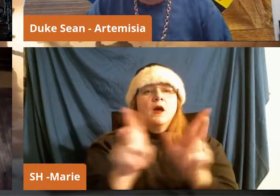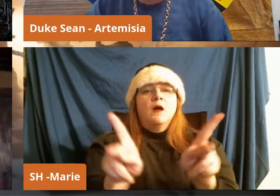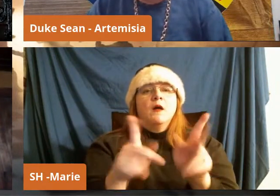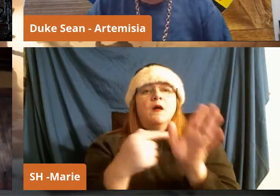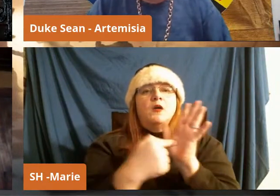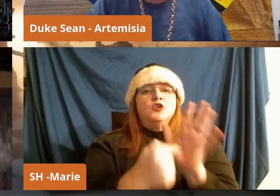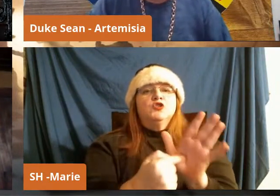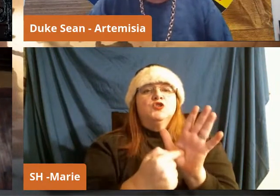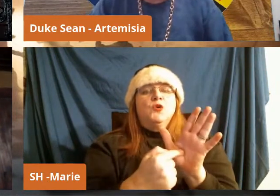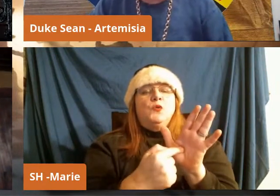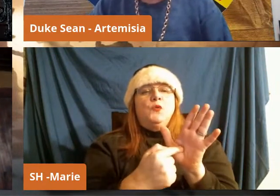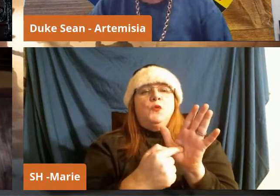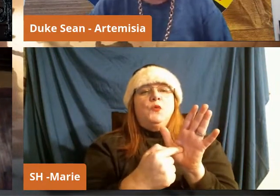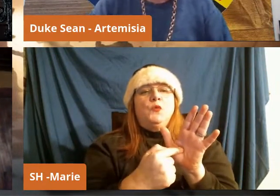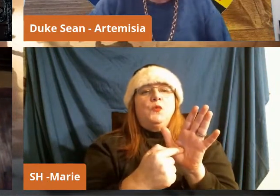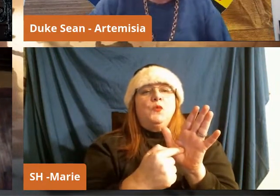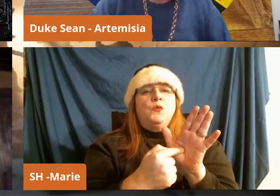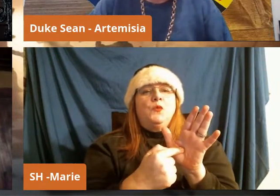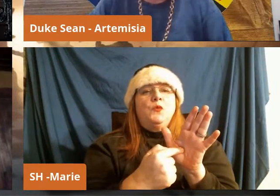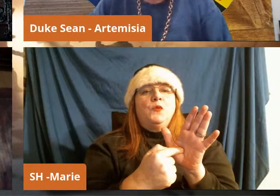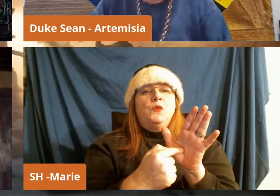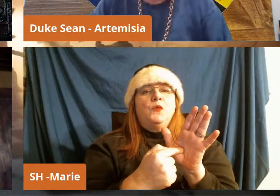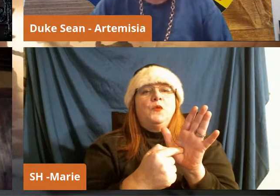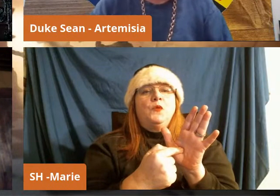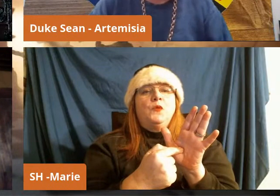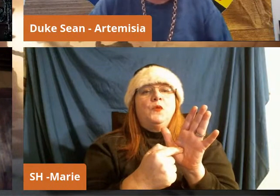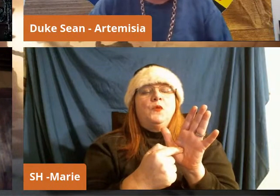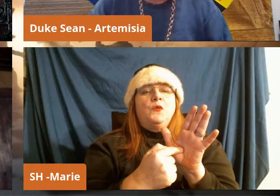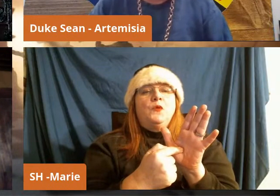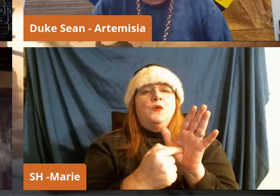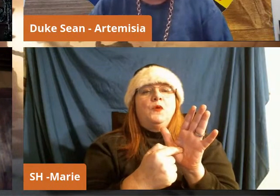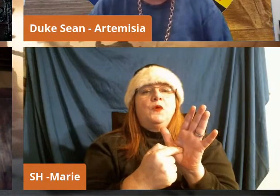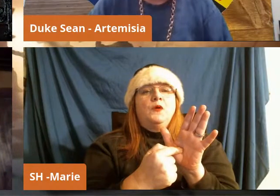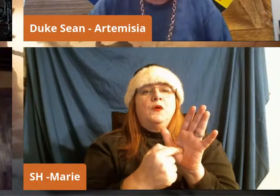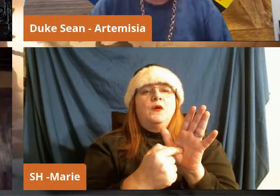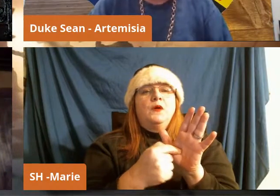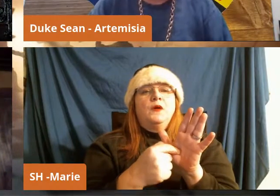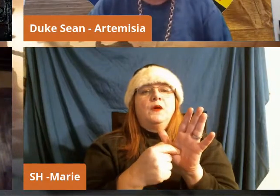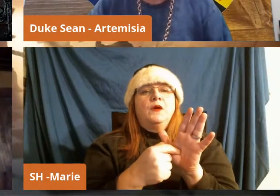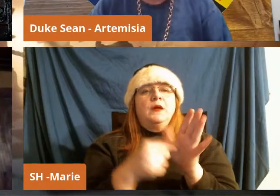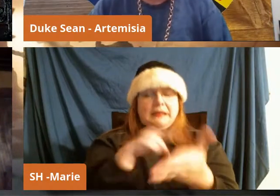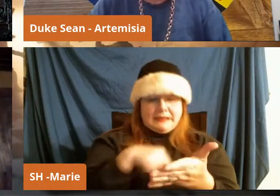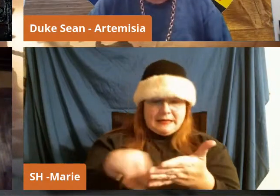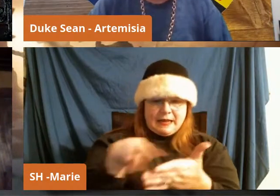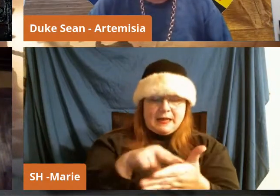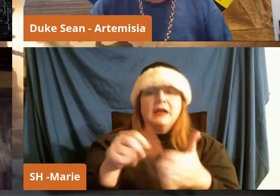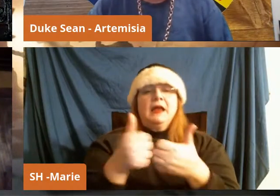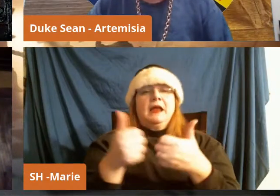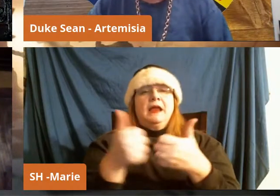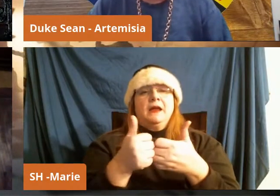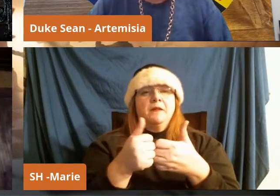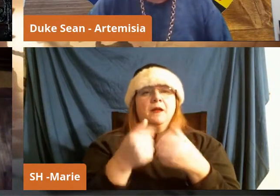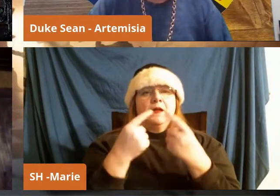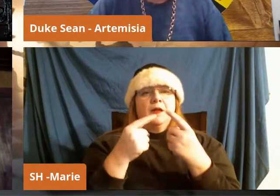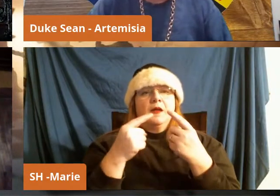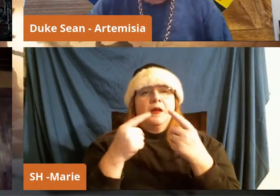show the. I think this deals a lot of the courtly graces, right? Talking about dancing and the gaming and the heraldry, right?